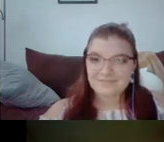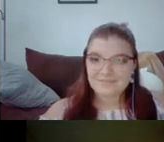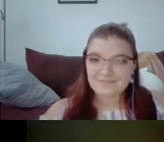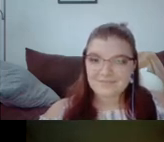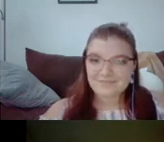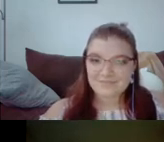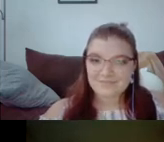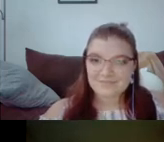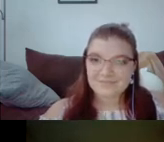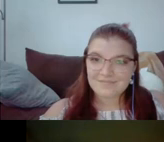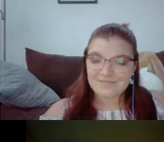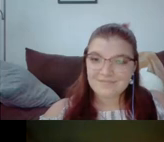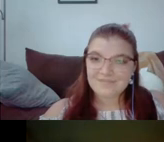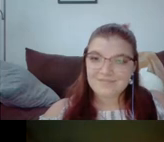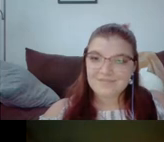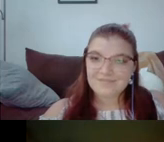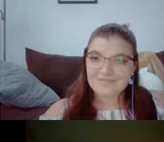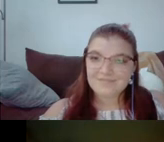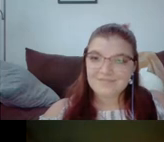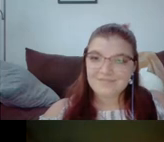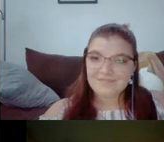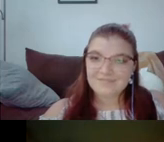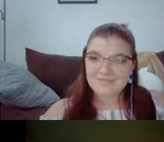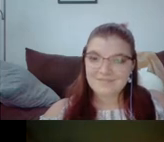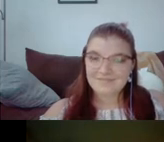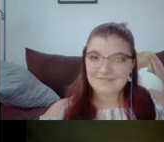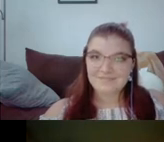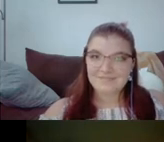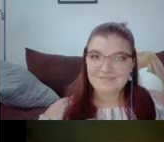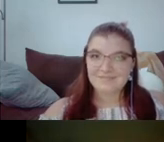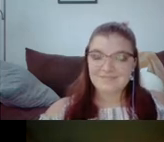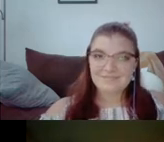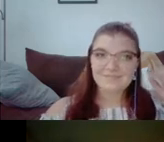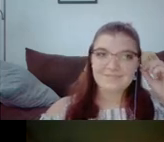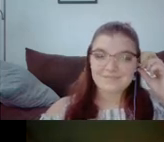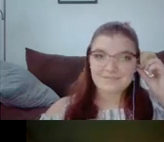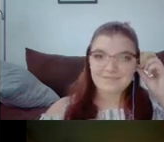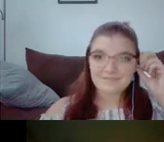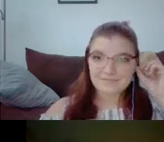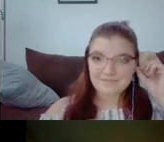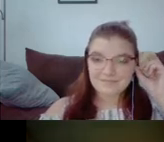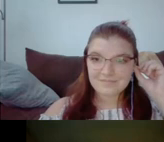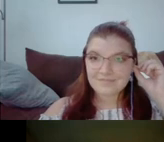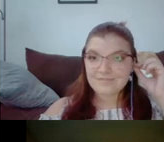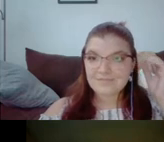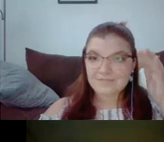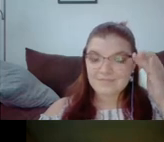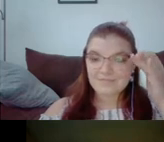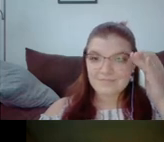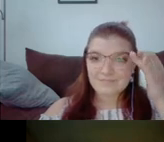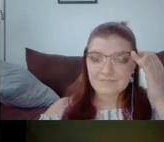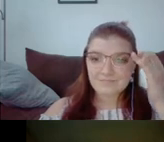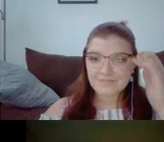student side? Well, a student named Eugenia Peckham, who was in the class of